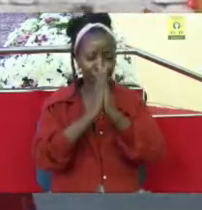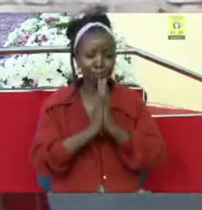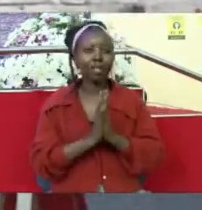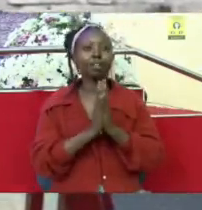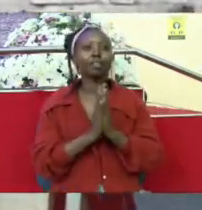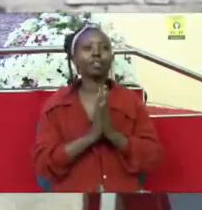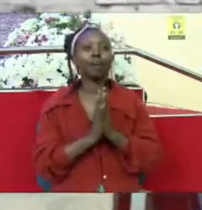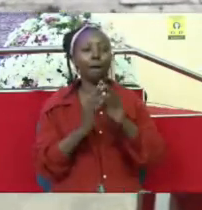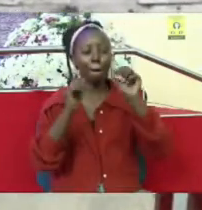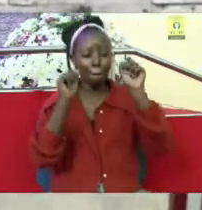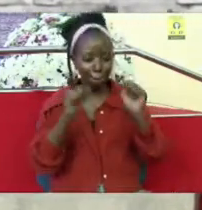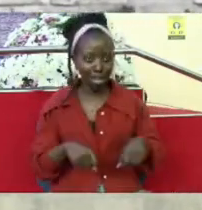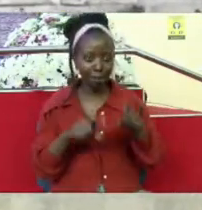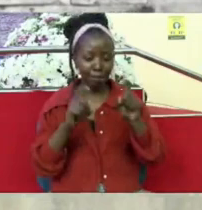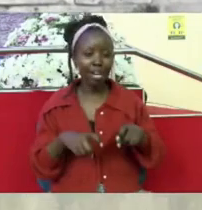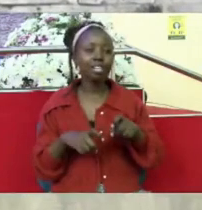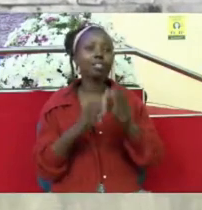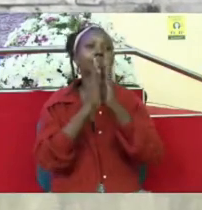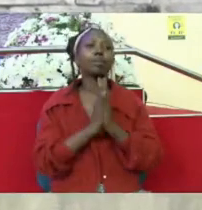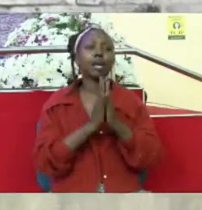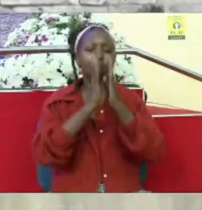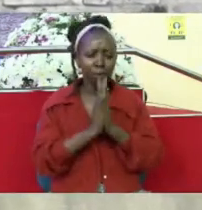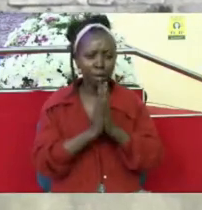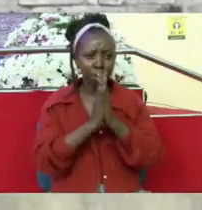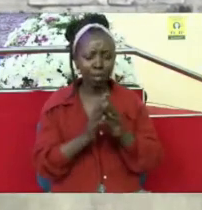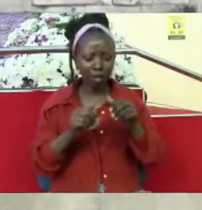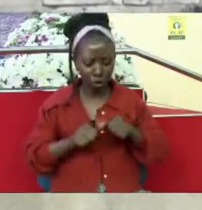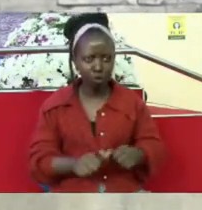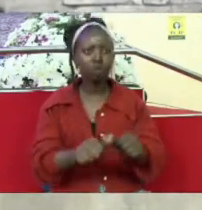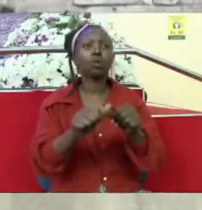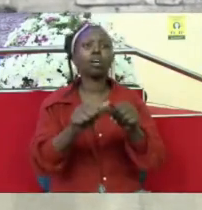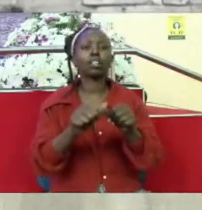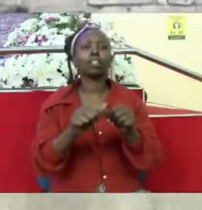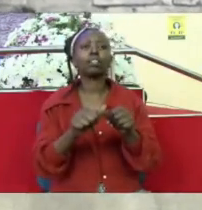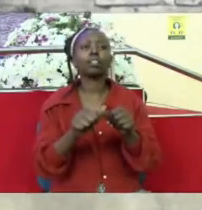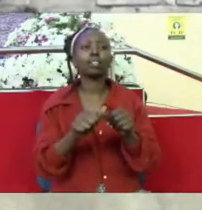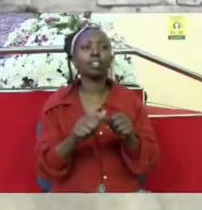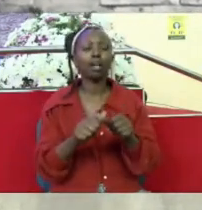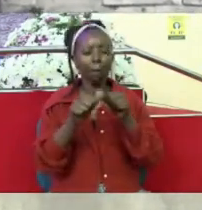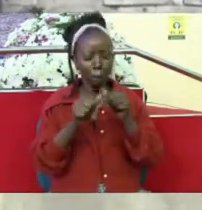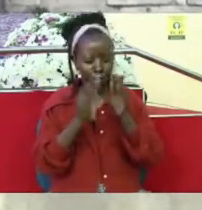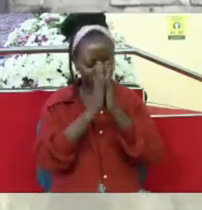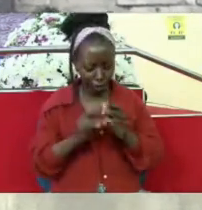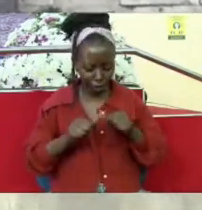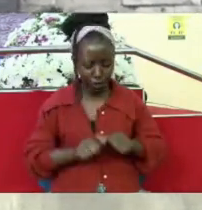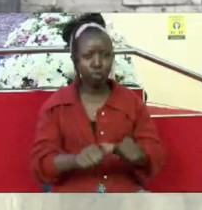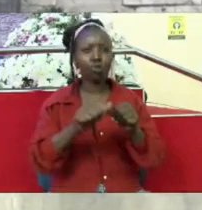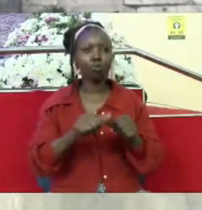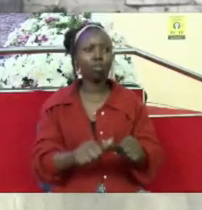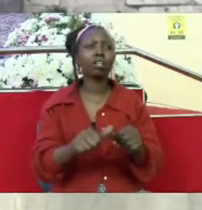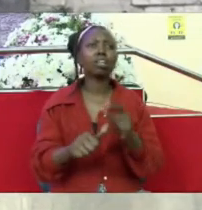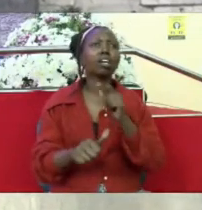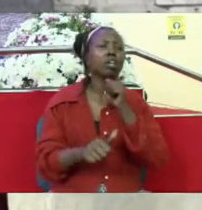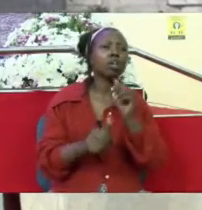pray. Unaomba. Push until it happens. Omba mpaka ifanyike. Keep on praying. Omba ukiendelea. Keep on praying. Omba bila kukoma. Don't pray and